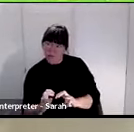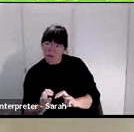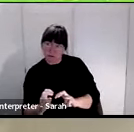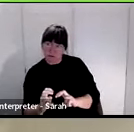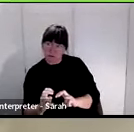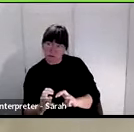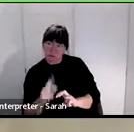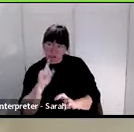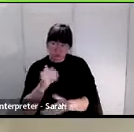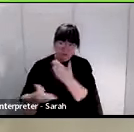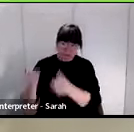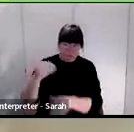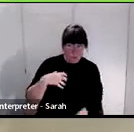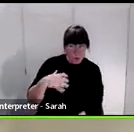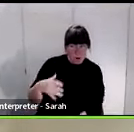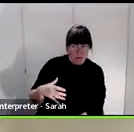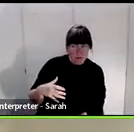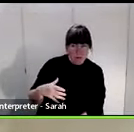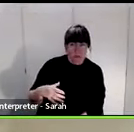yeah.